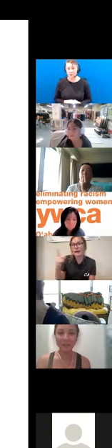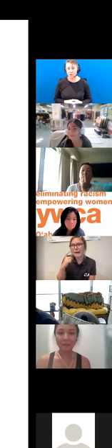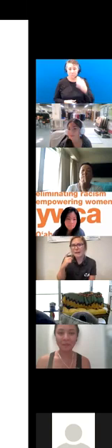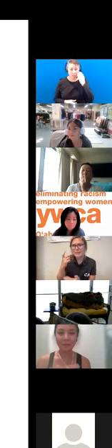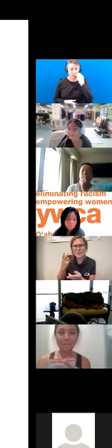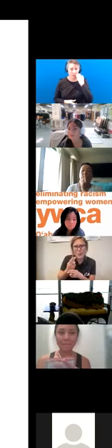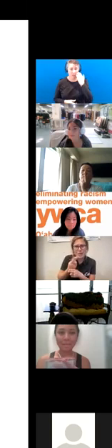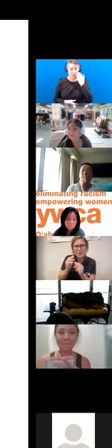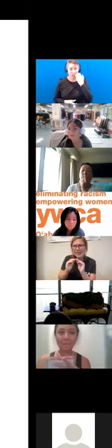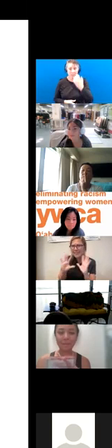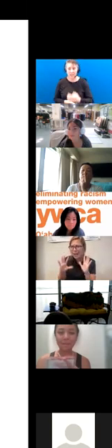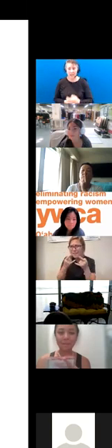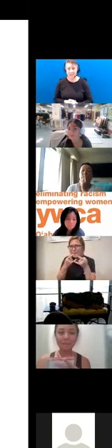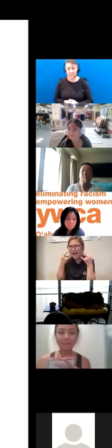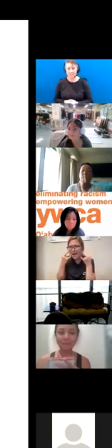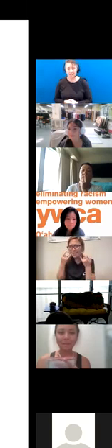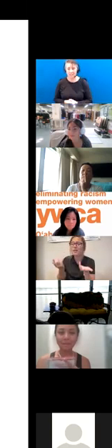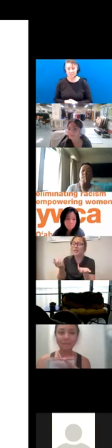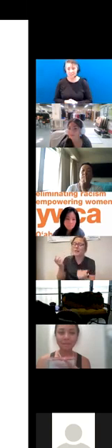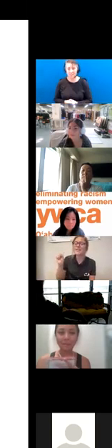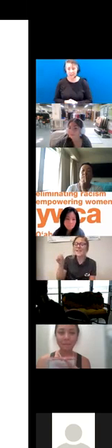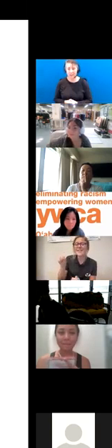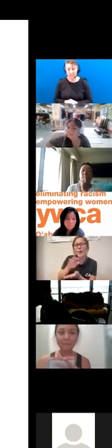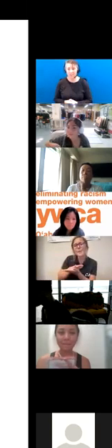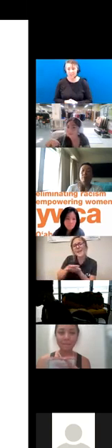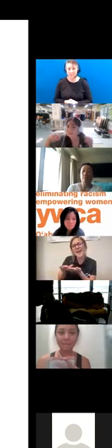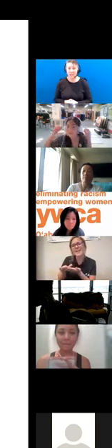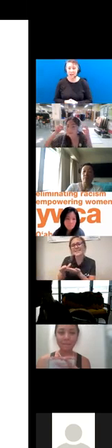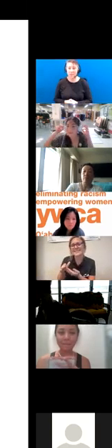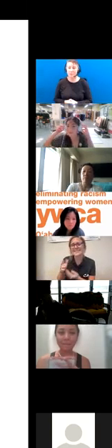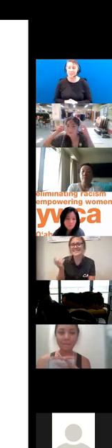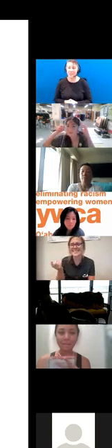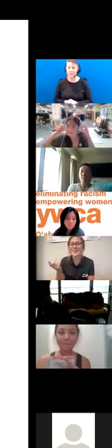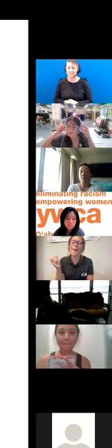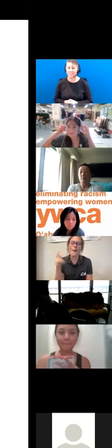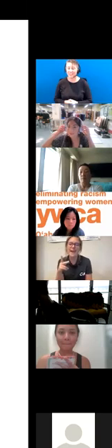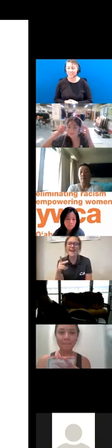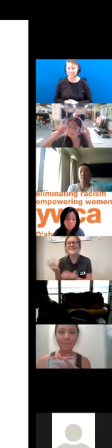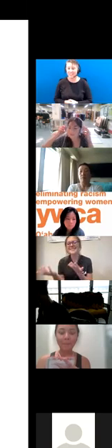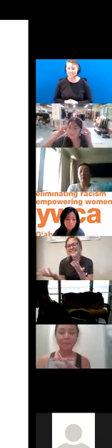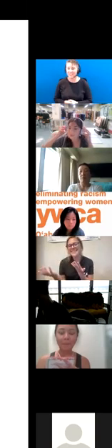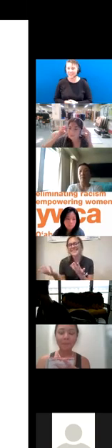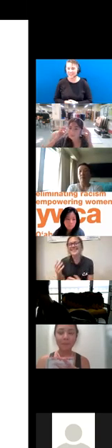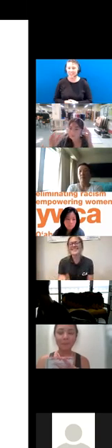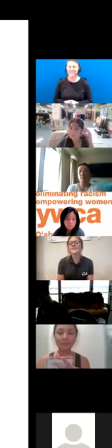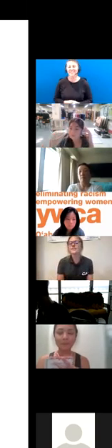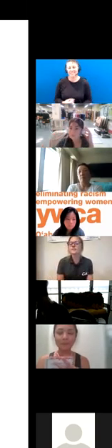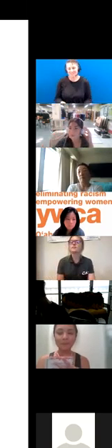sometimes when, you know, going to the doctor asked, you know, can you use a clear mask? And I said, yeah, that'd be nice, you know.